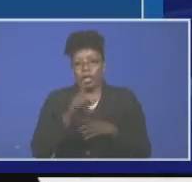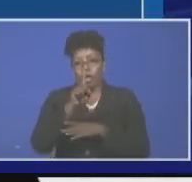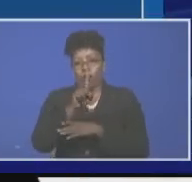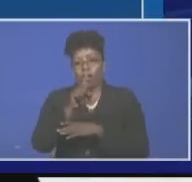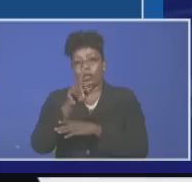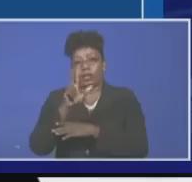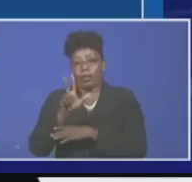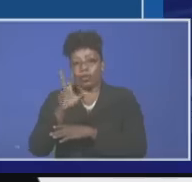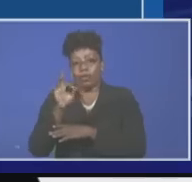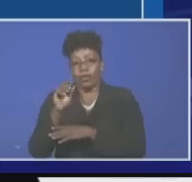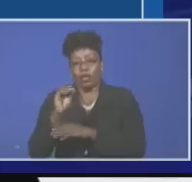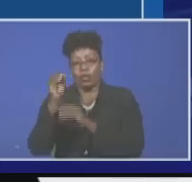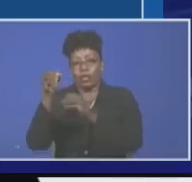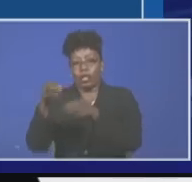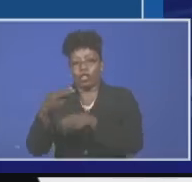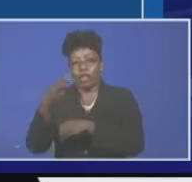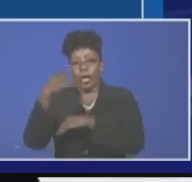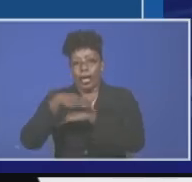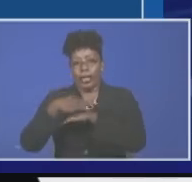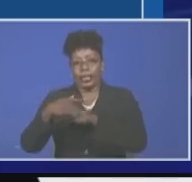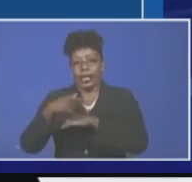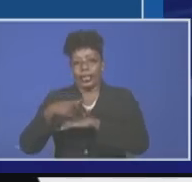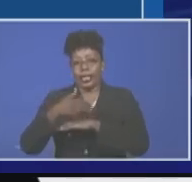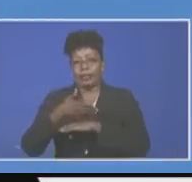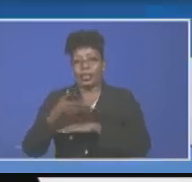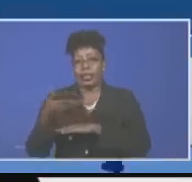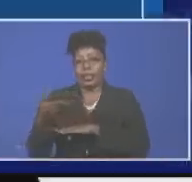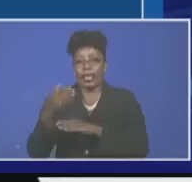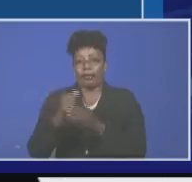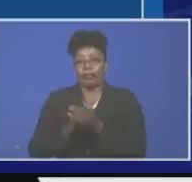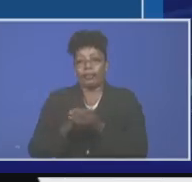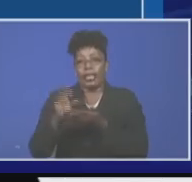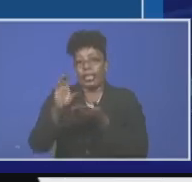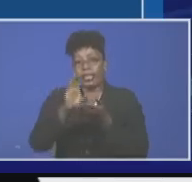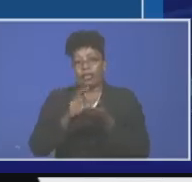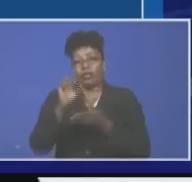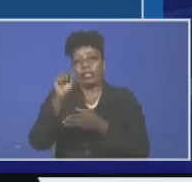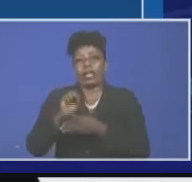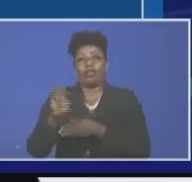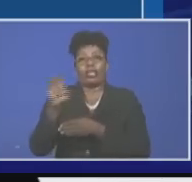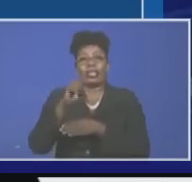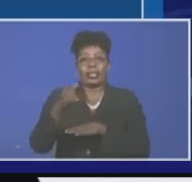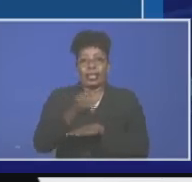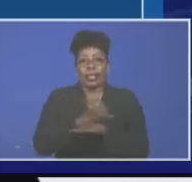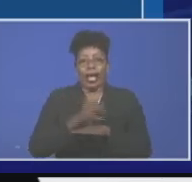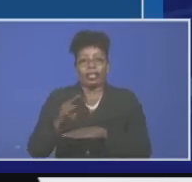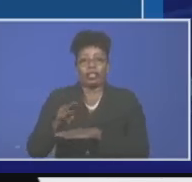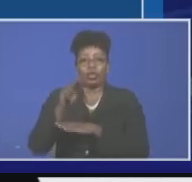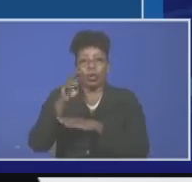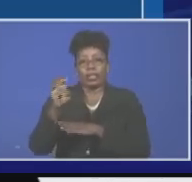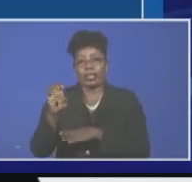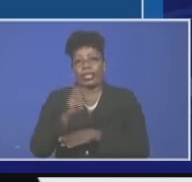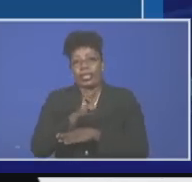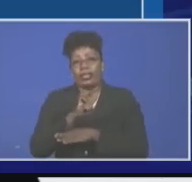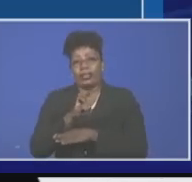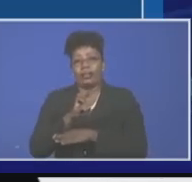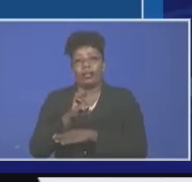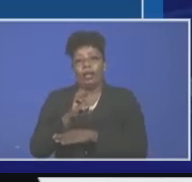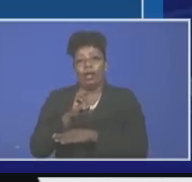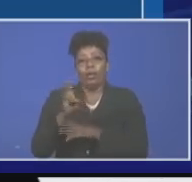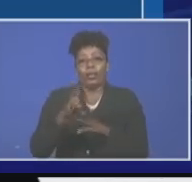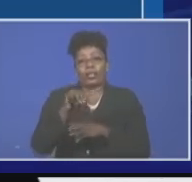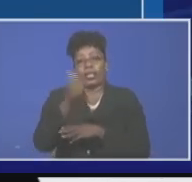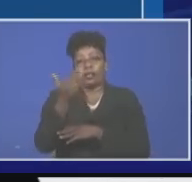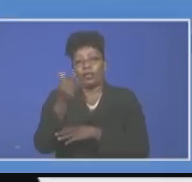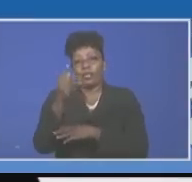3 feet over the ocean. High tide takes place at 9:01 tonight. For the central and southeastern islands, northeast to east winds 10 to 15 knots,